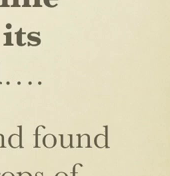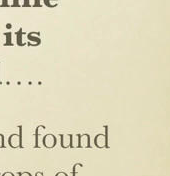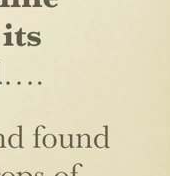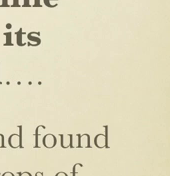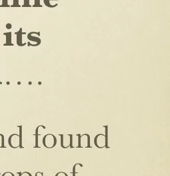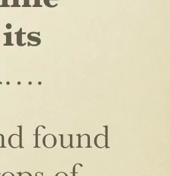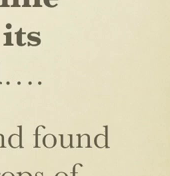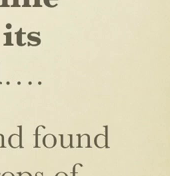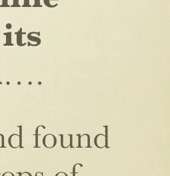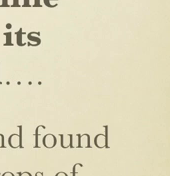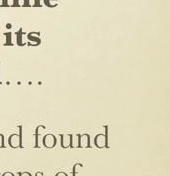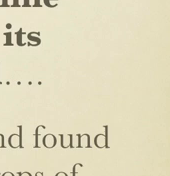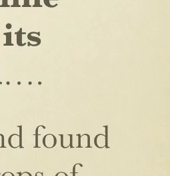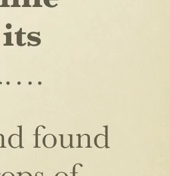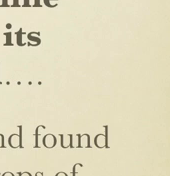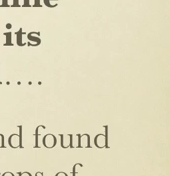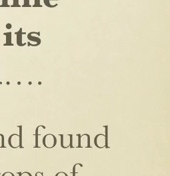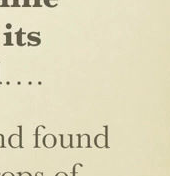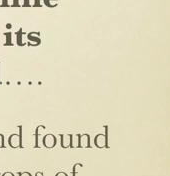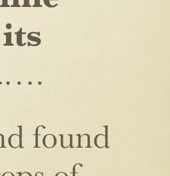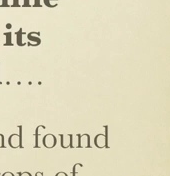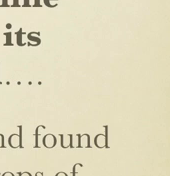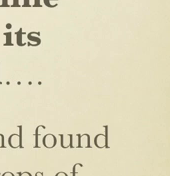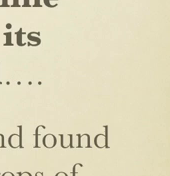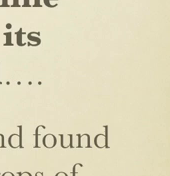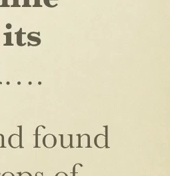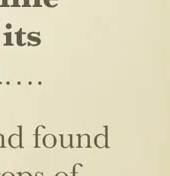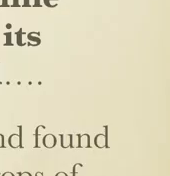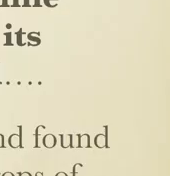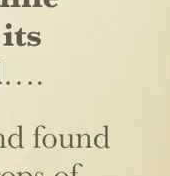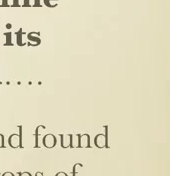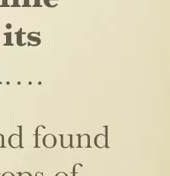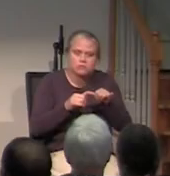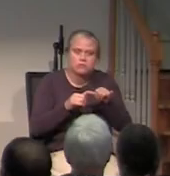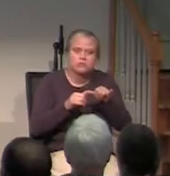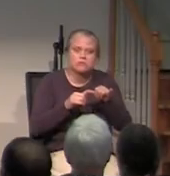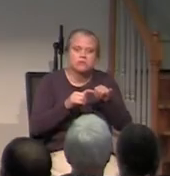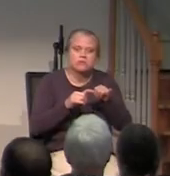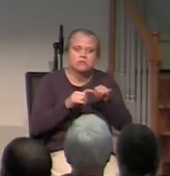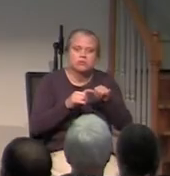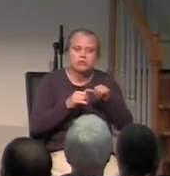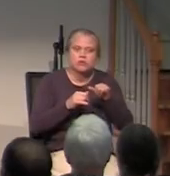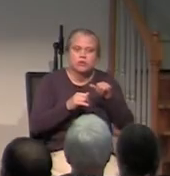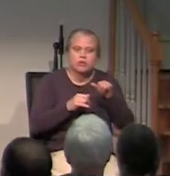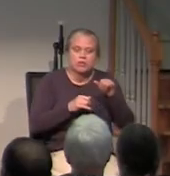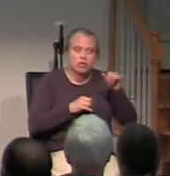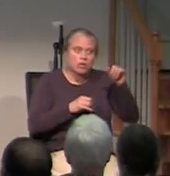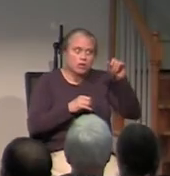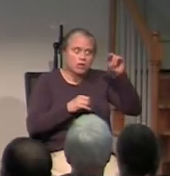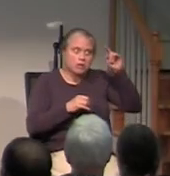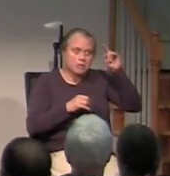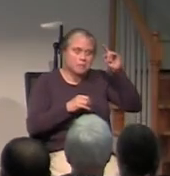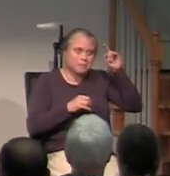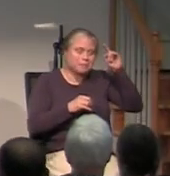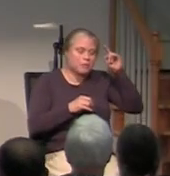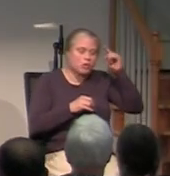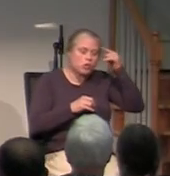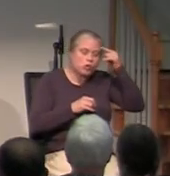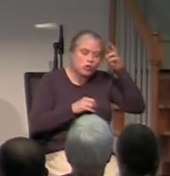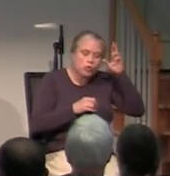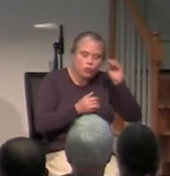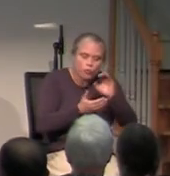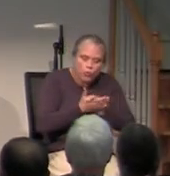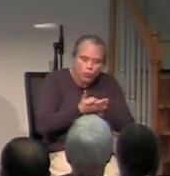its worshipers had to be measured. The bridegroom is anticipating his bride getting